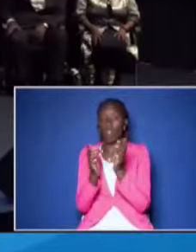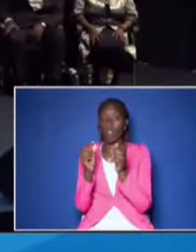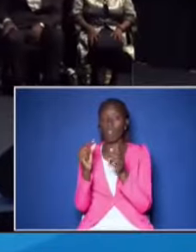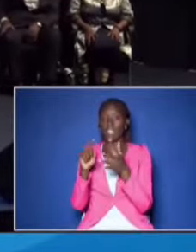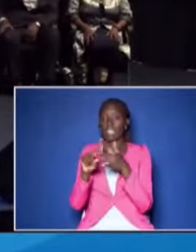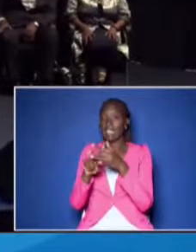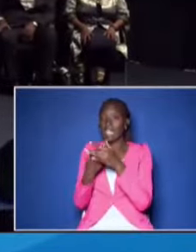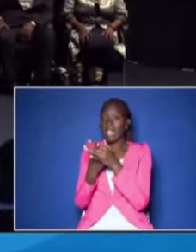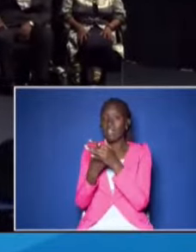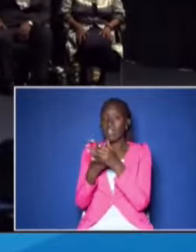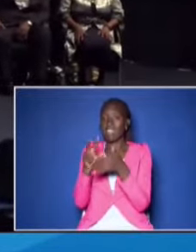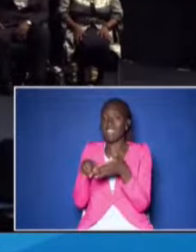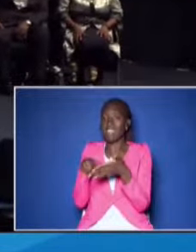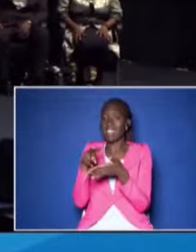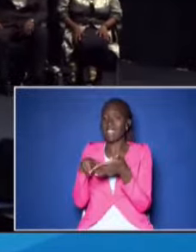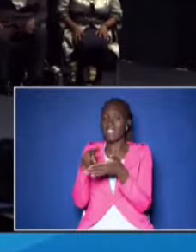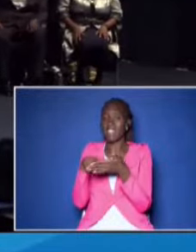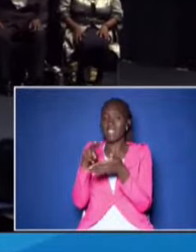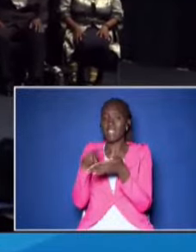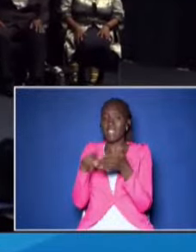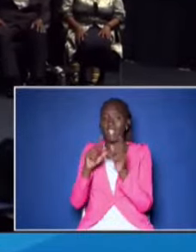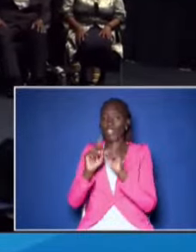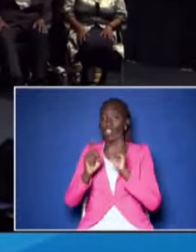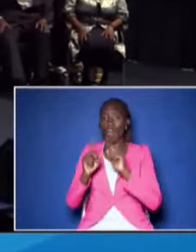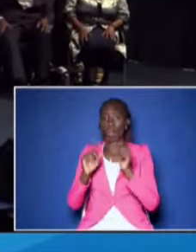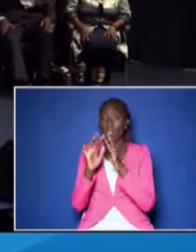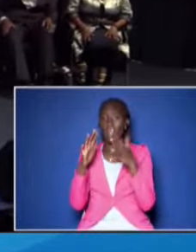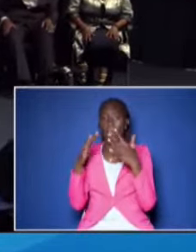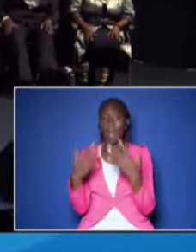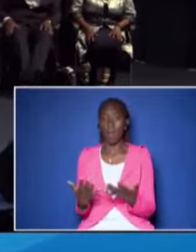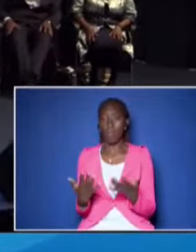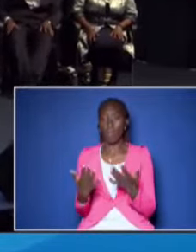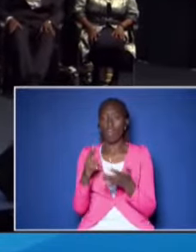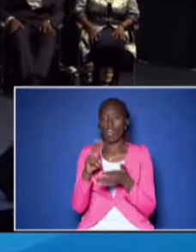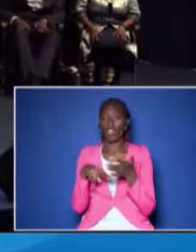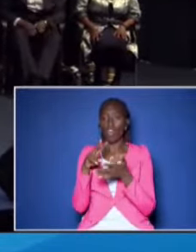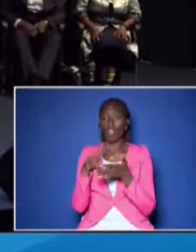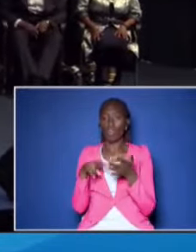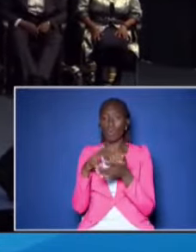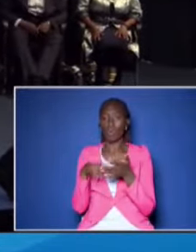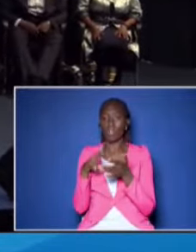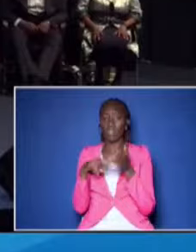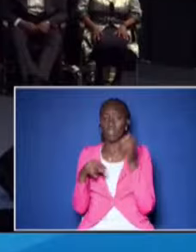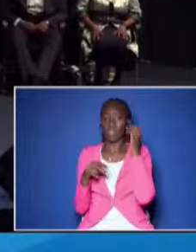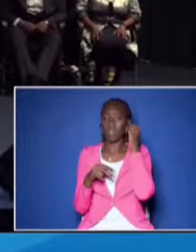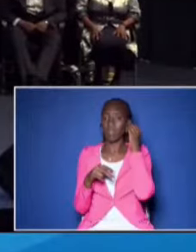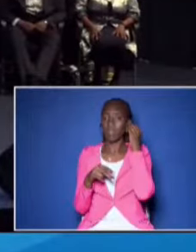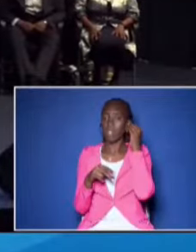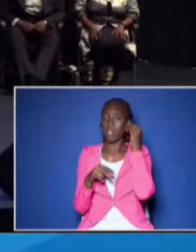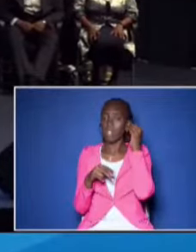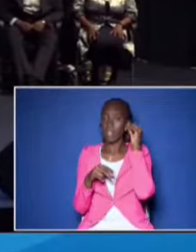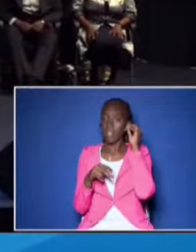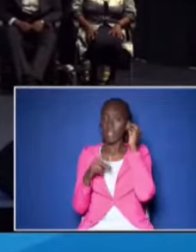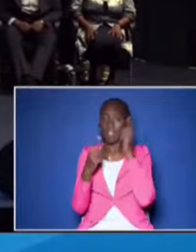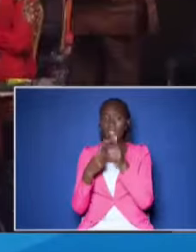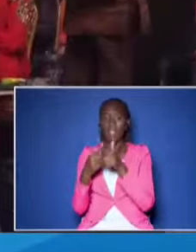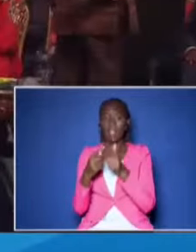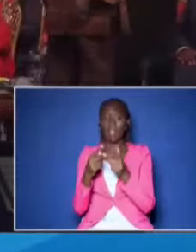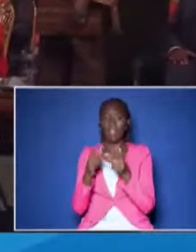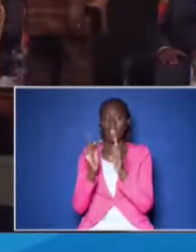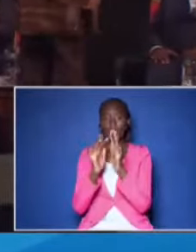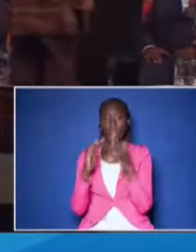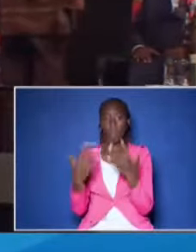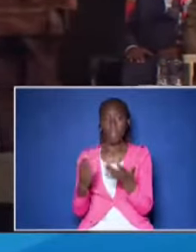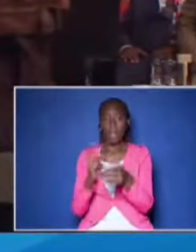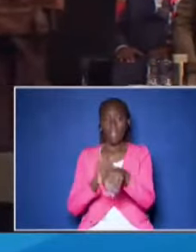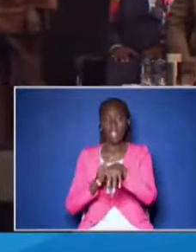Genesis while you were out you were talking the Bible D what tell me that again they said Daddy